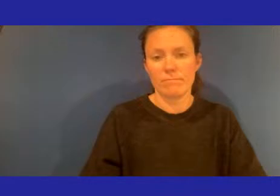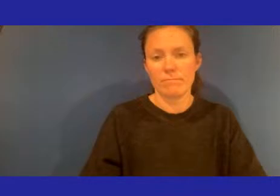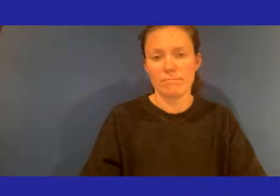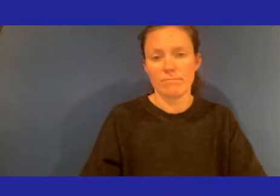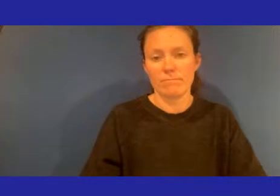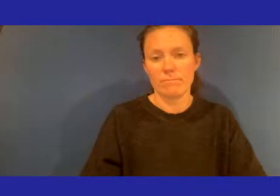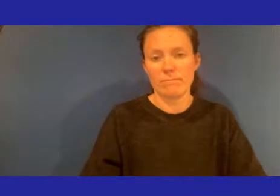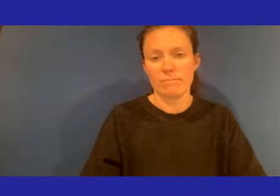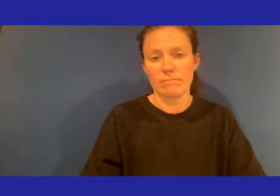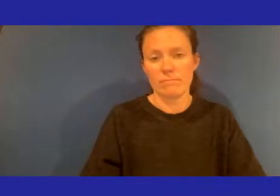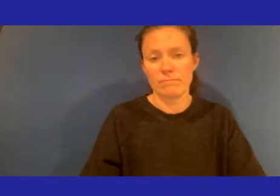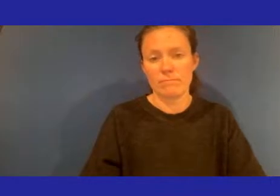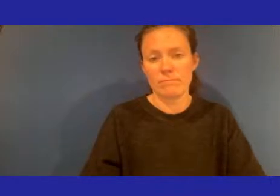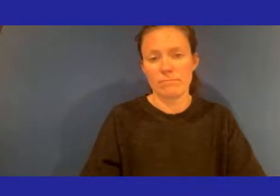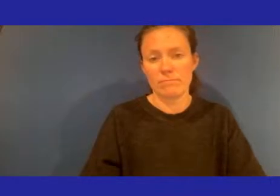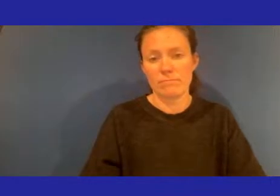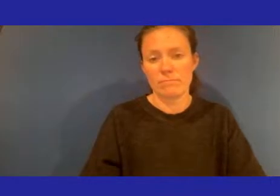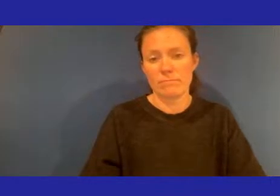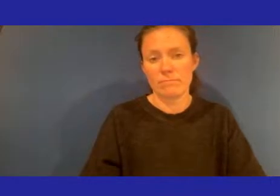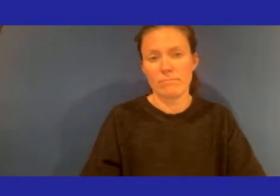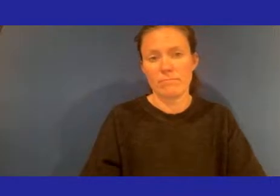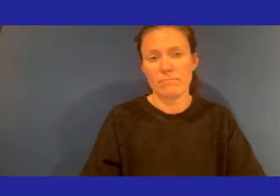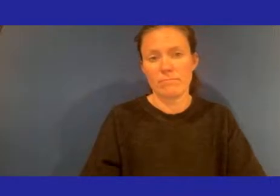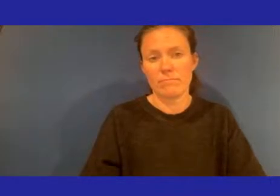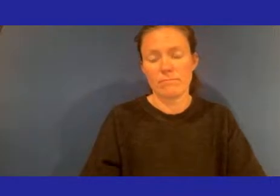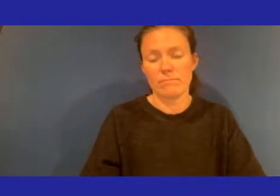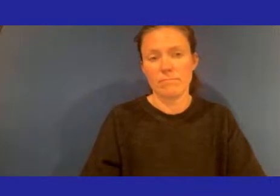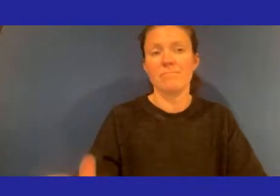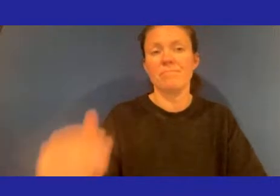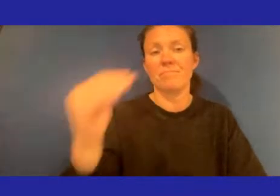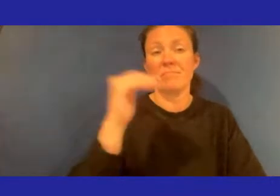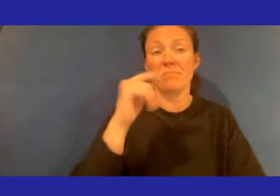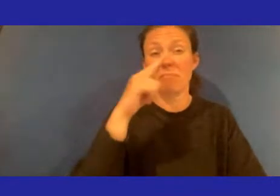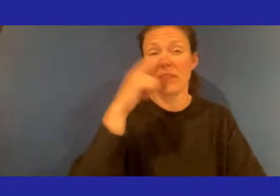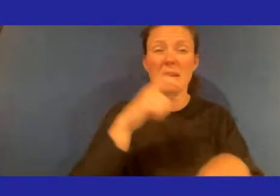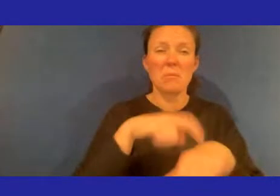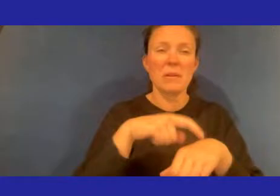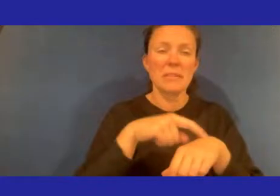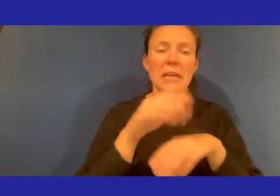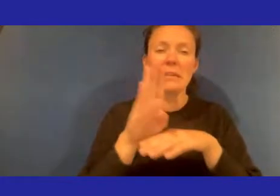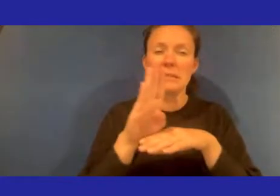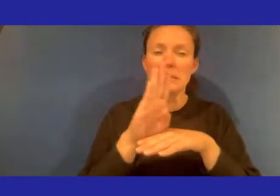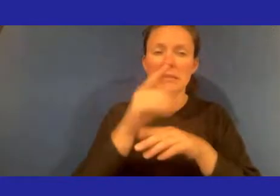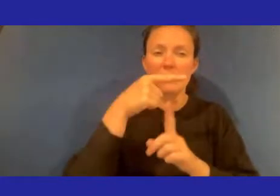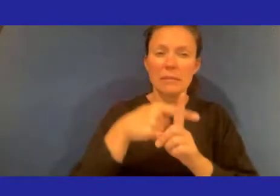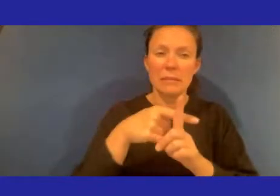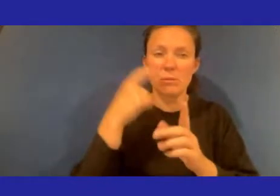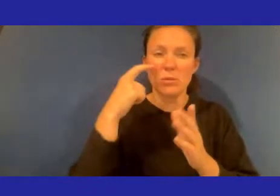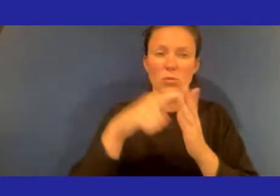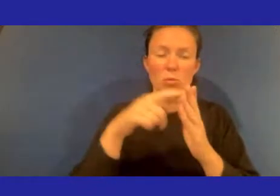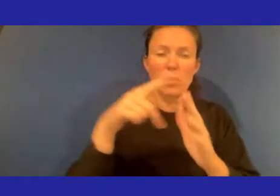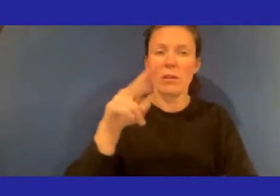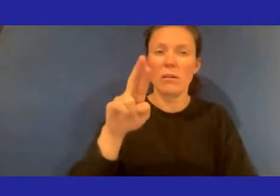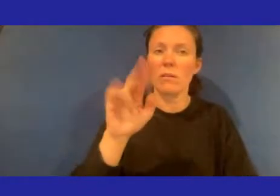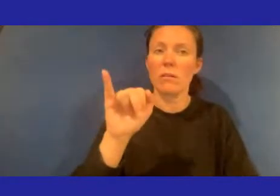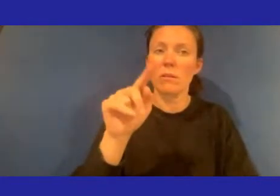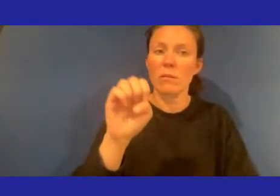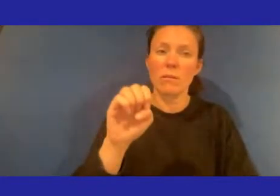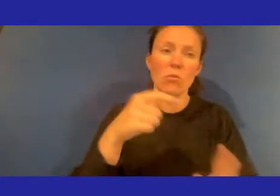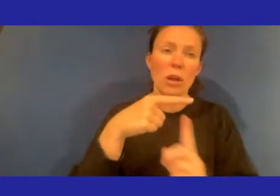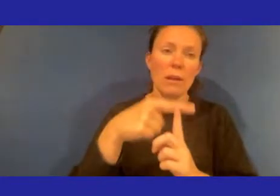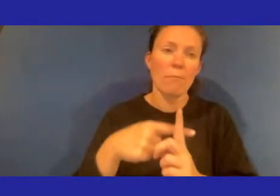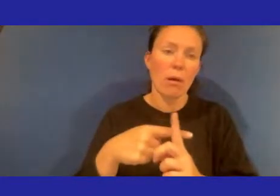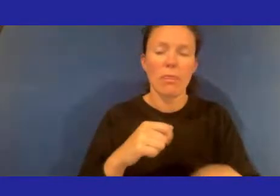And of course, the summertime has been a busy month for us as we recognize Pride Month and other festivals. All